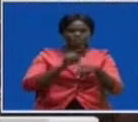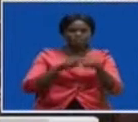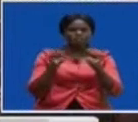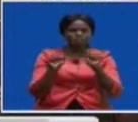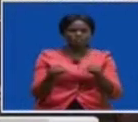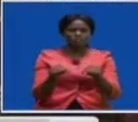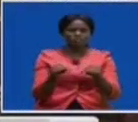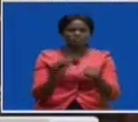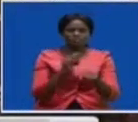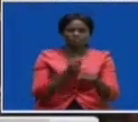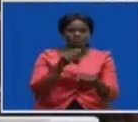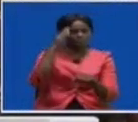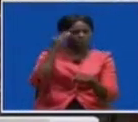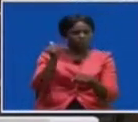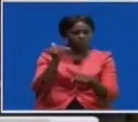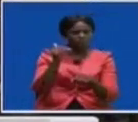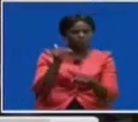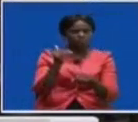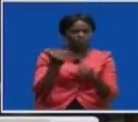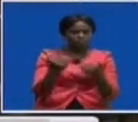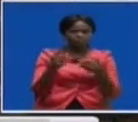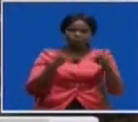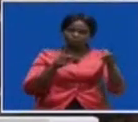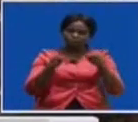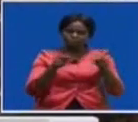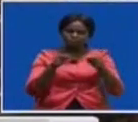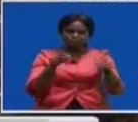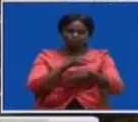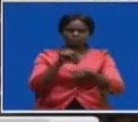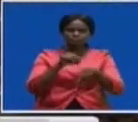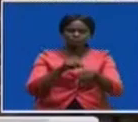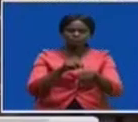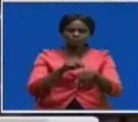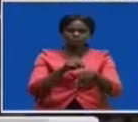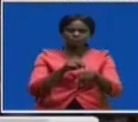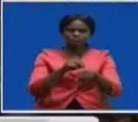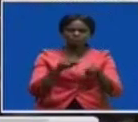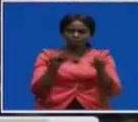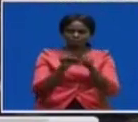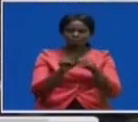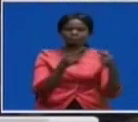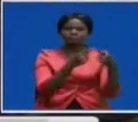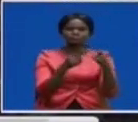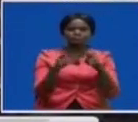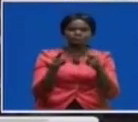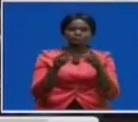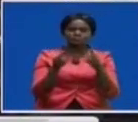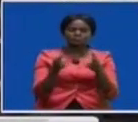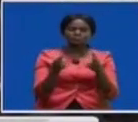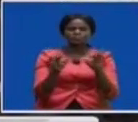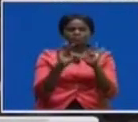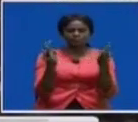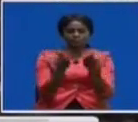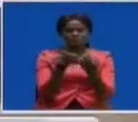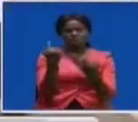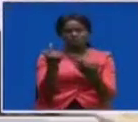our reason for being in existence. The rest of the things are neither here nor there. We are essentially one people, one family,